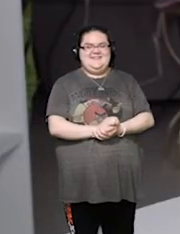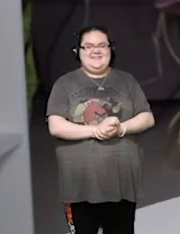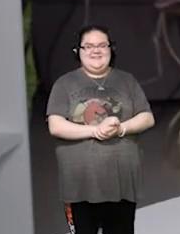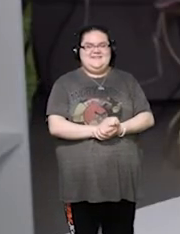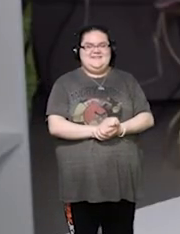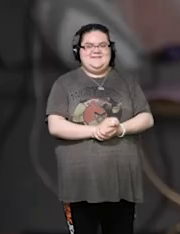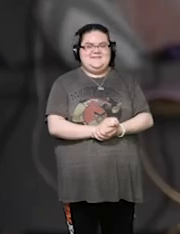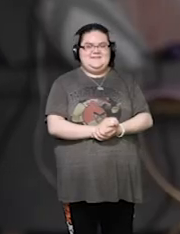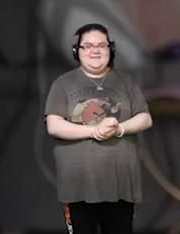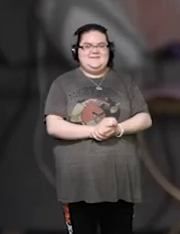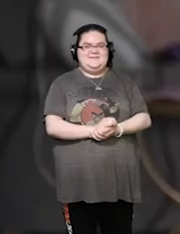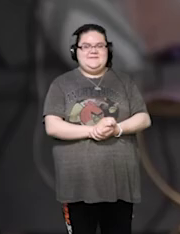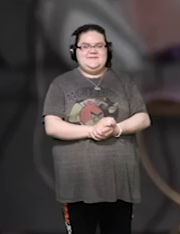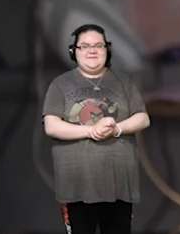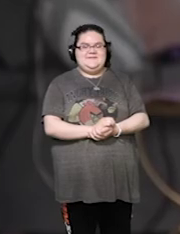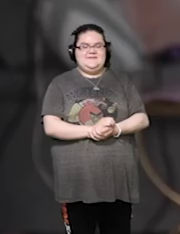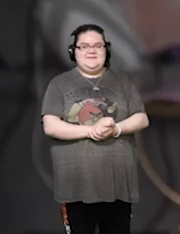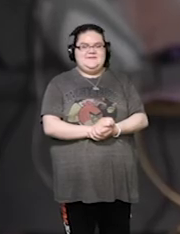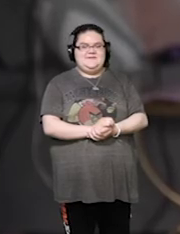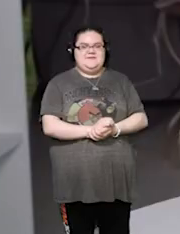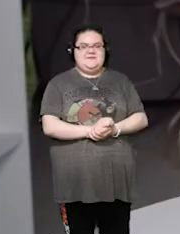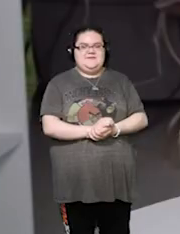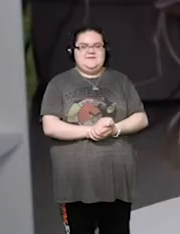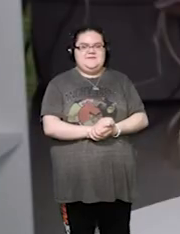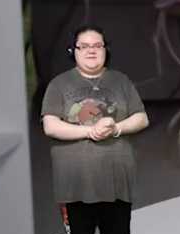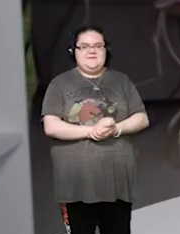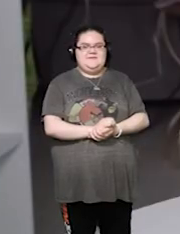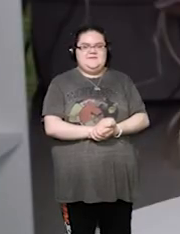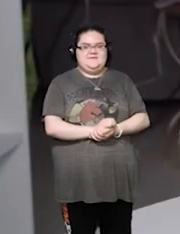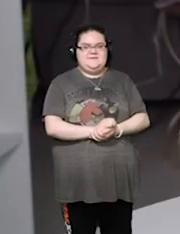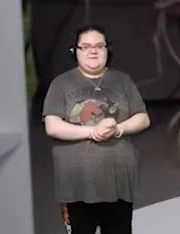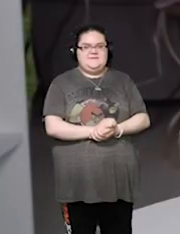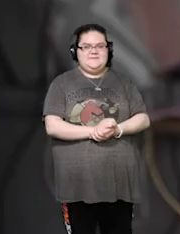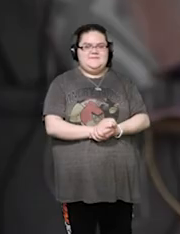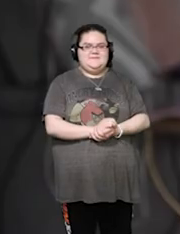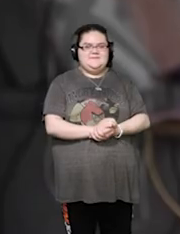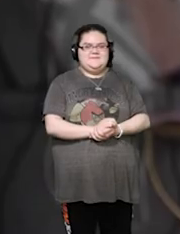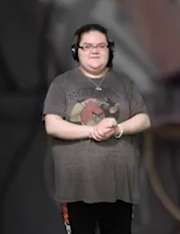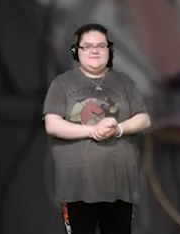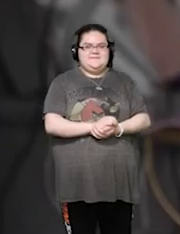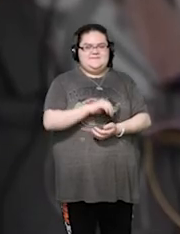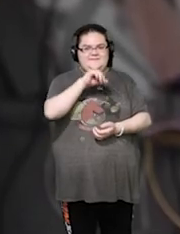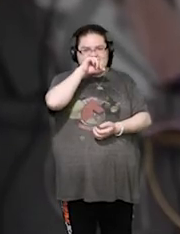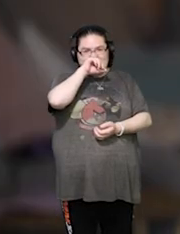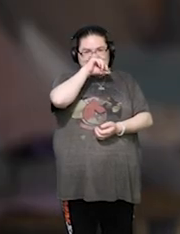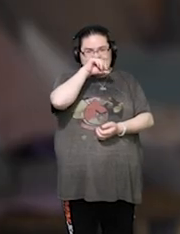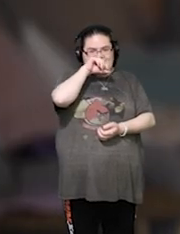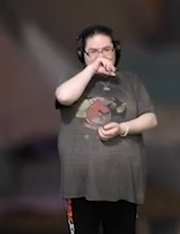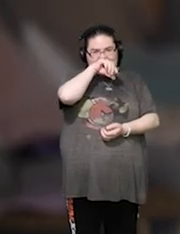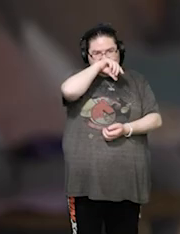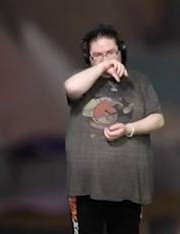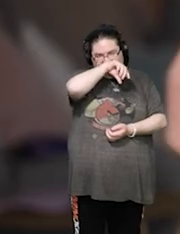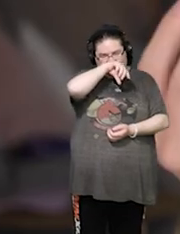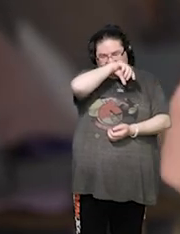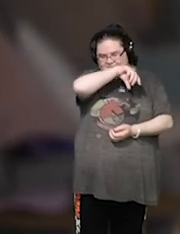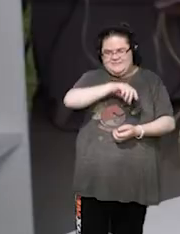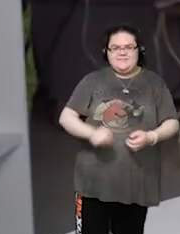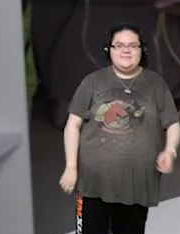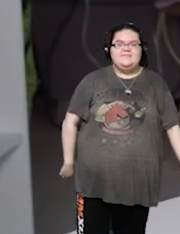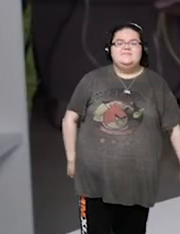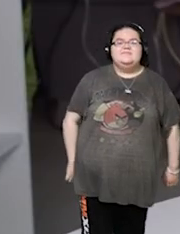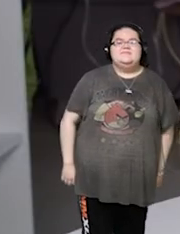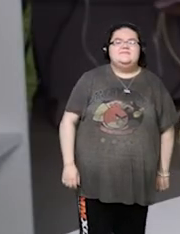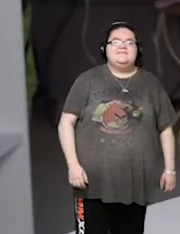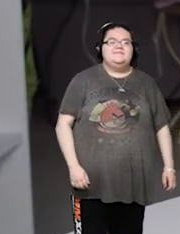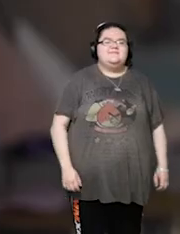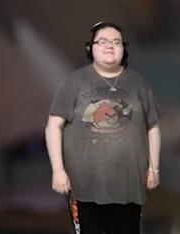overdo it. They give like some pretty colourful and stuff as well, right? When they've got the protective thing on it, you know they're about their business. Lancôme, you